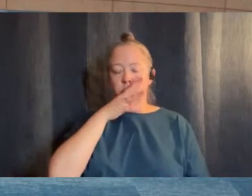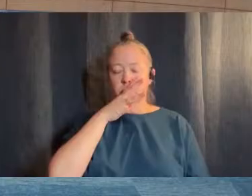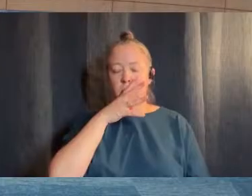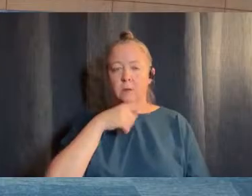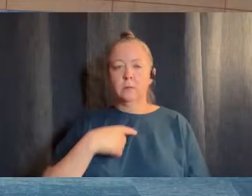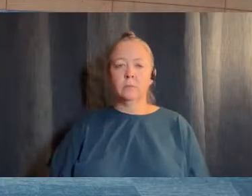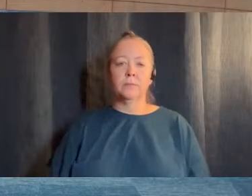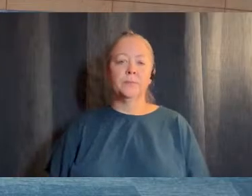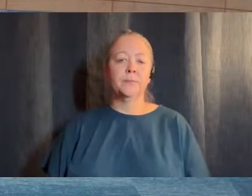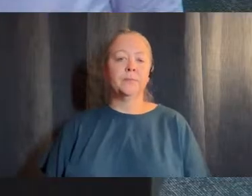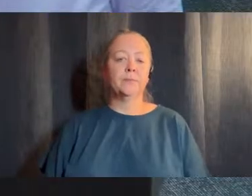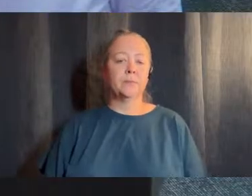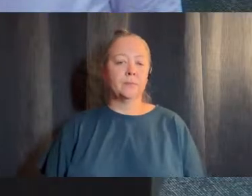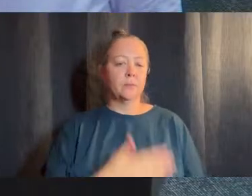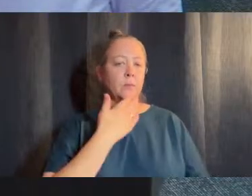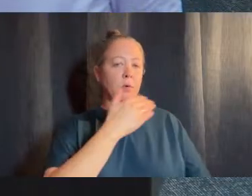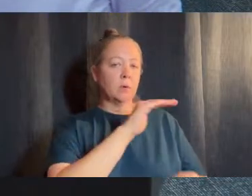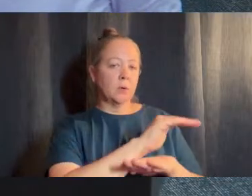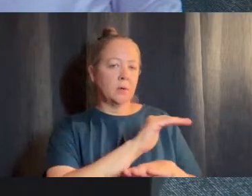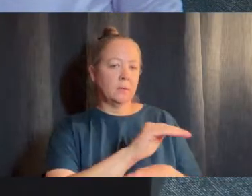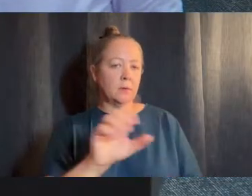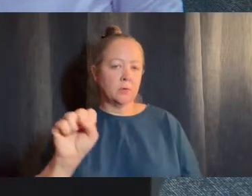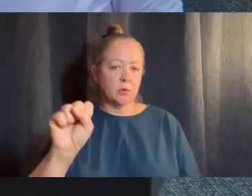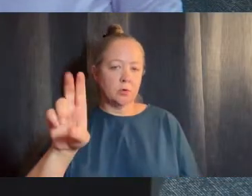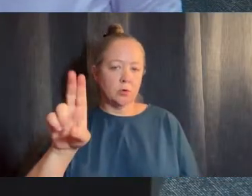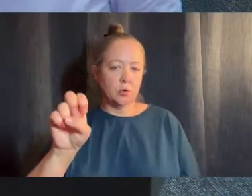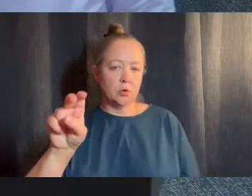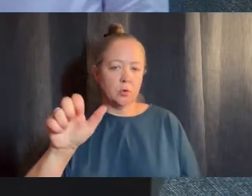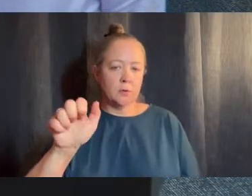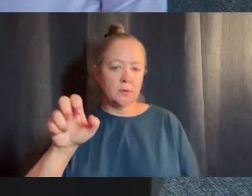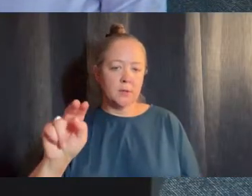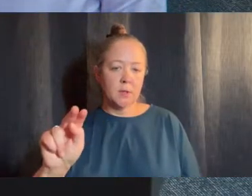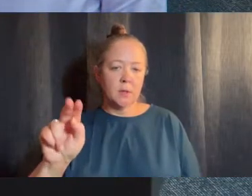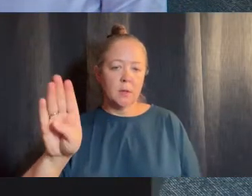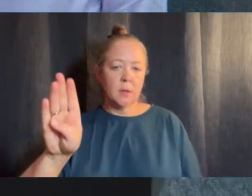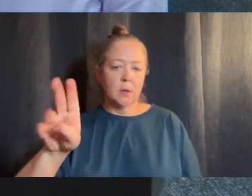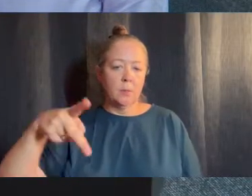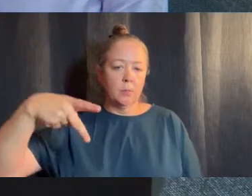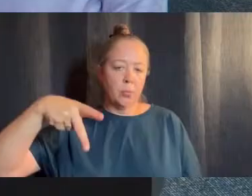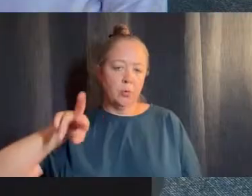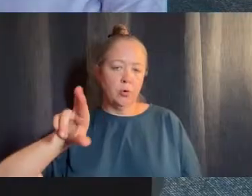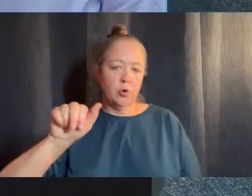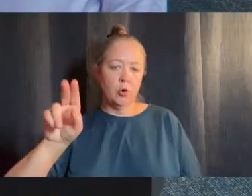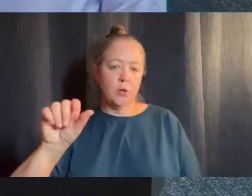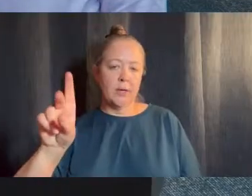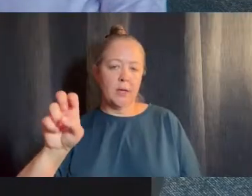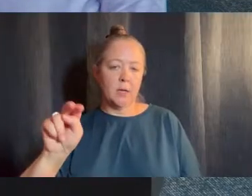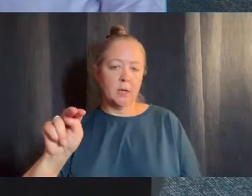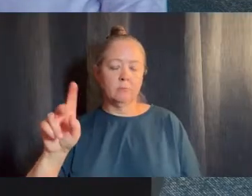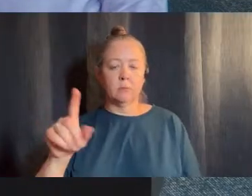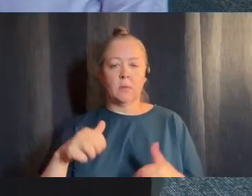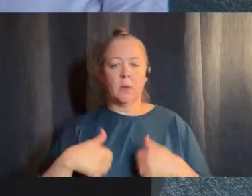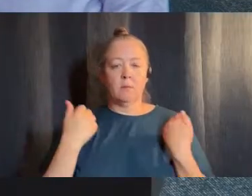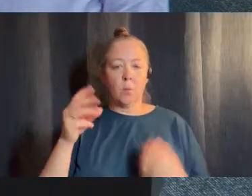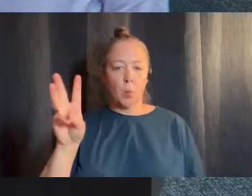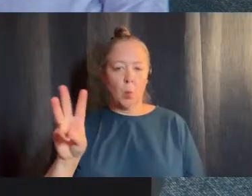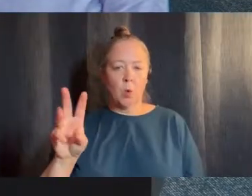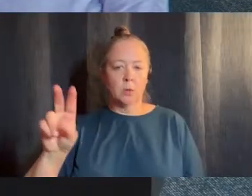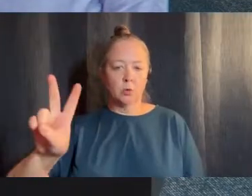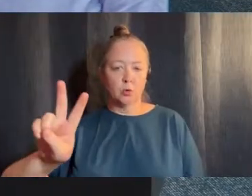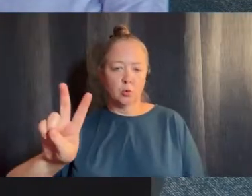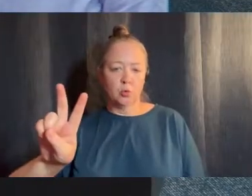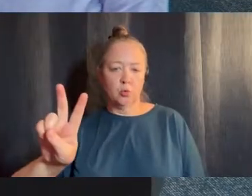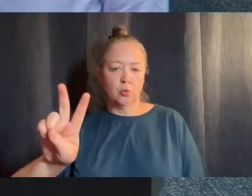Good evening. My name is Susan Pruden. I live in Ward 2. I want to talk about the town's rules of procedure and the charter and why